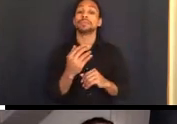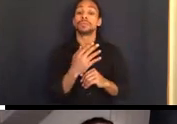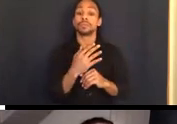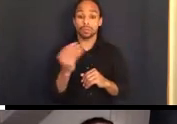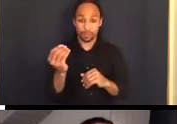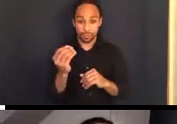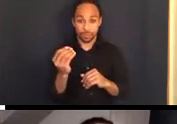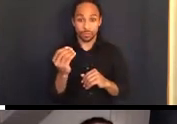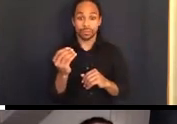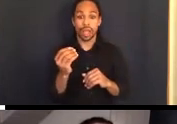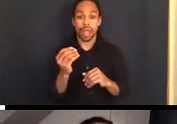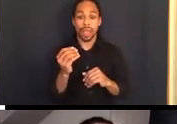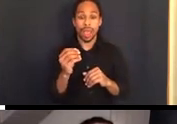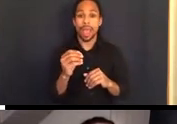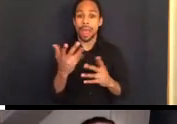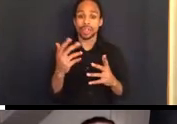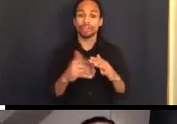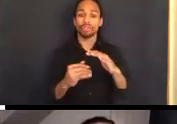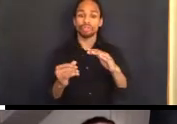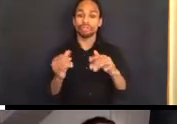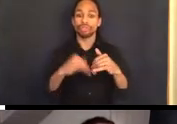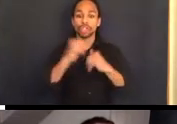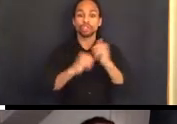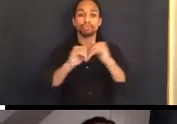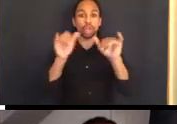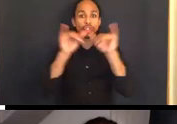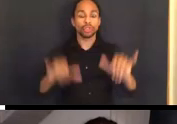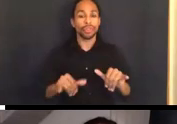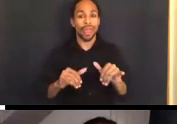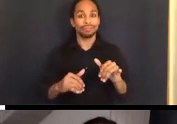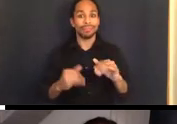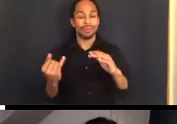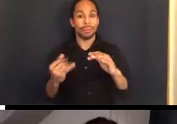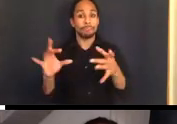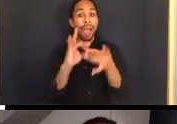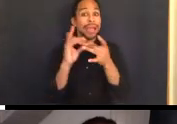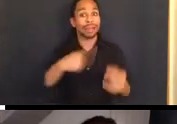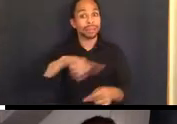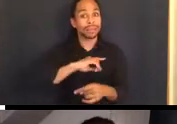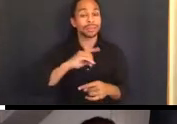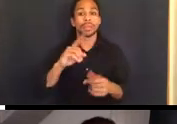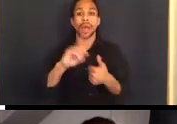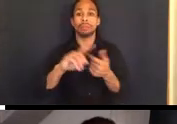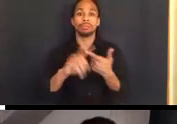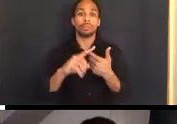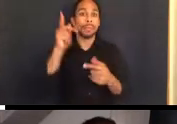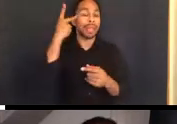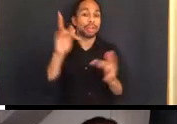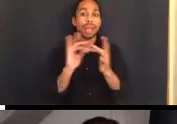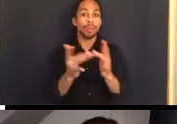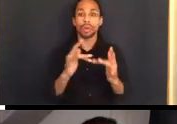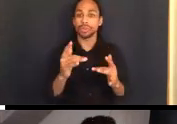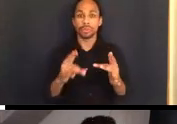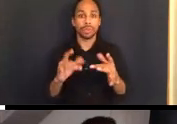that connect us, that bind us, communities bind us, political networks bind us, and communities like this bind us. And I